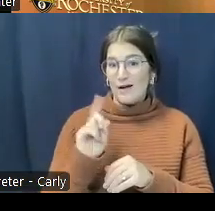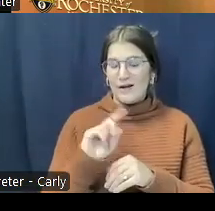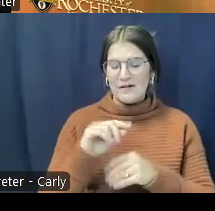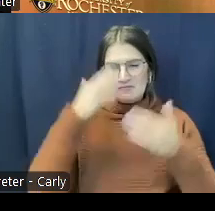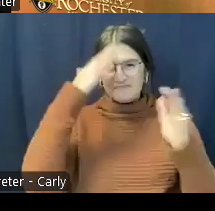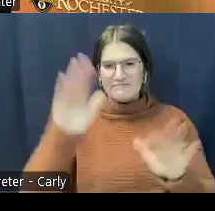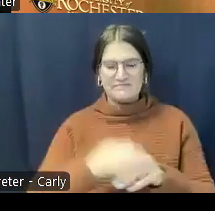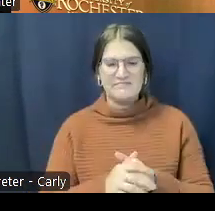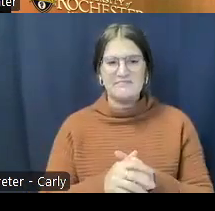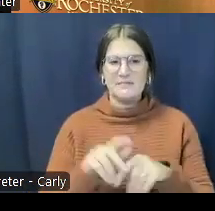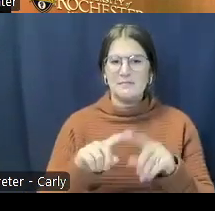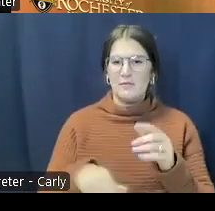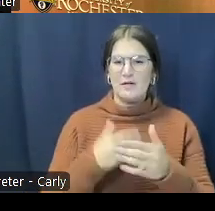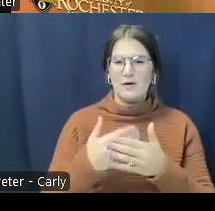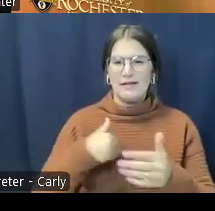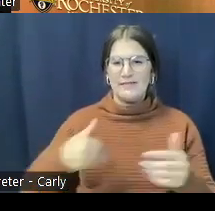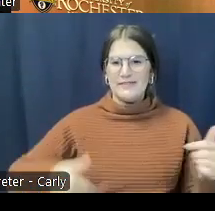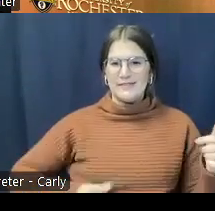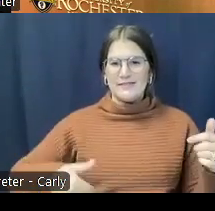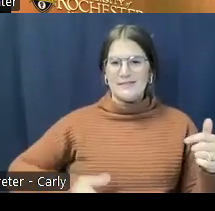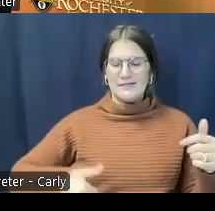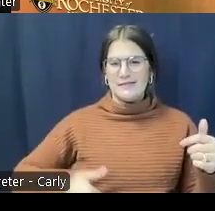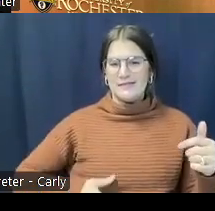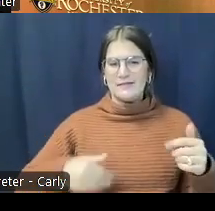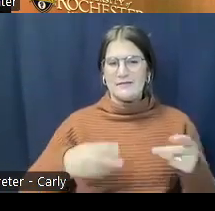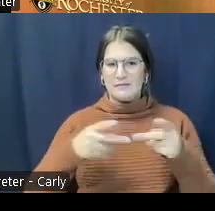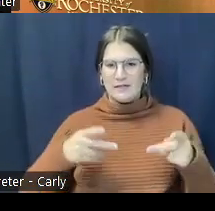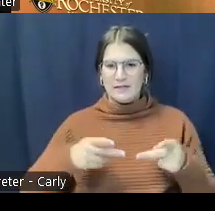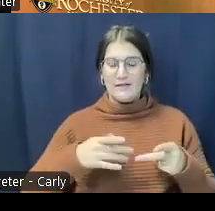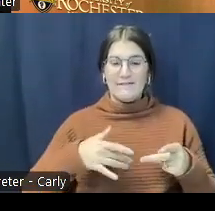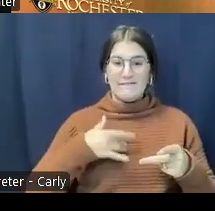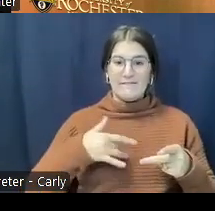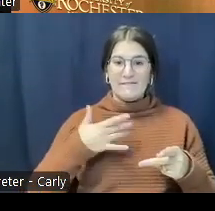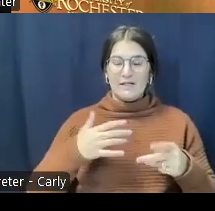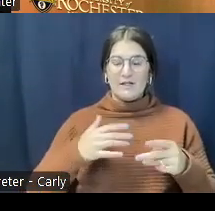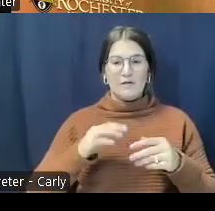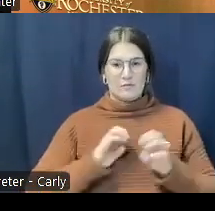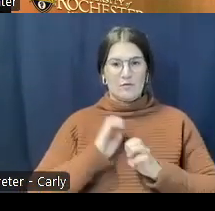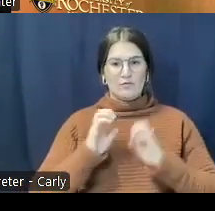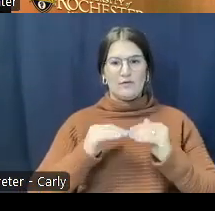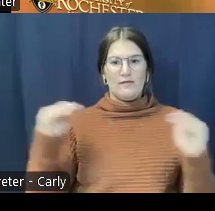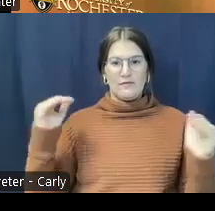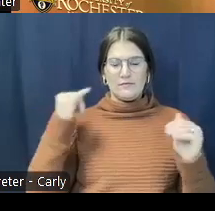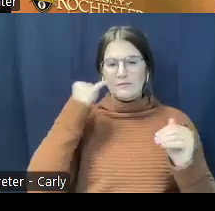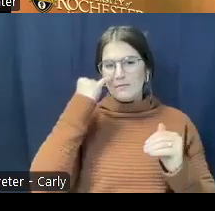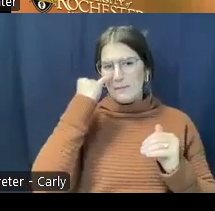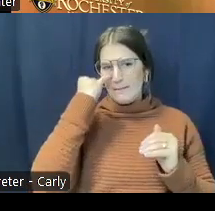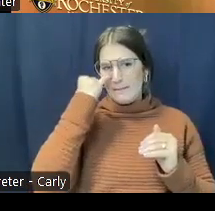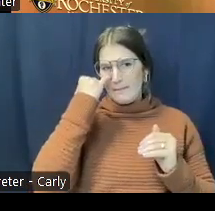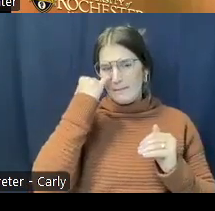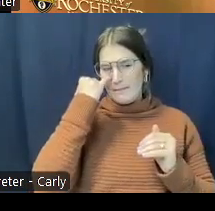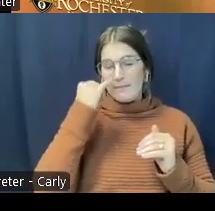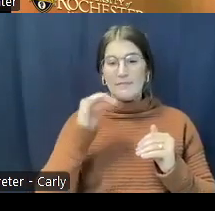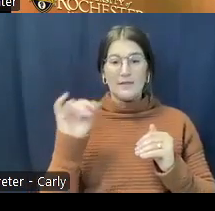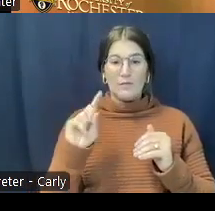of it, but we all kind of have an instinctive notion of what it is to feel things on an emotional level. And that's where feelings want to go.